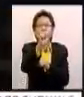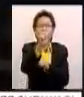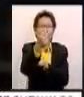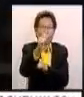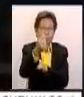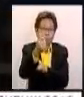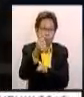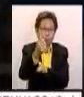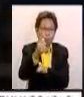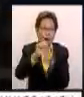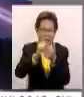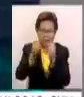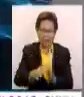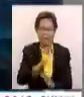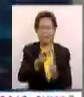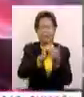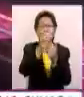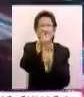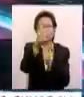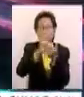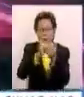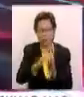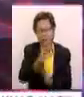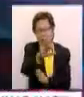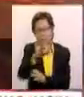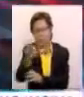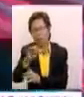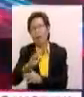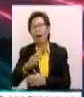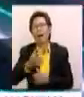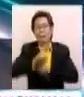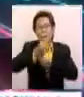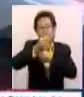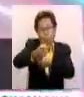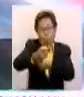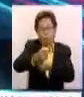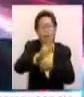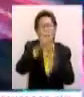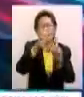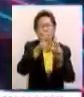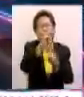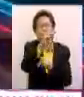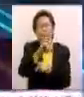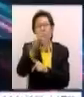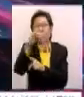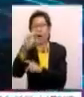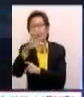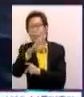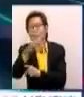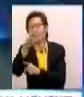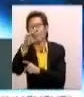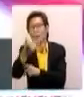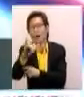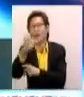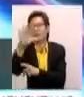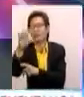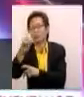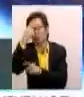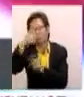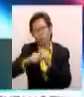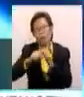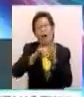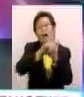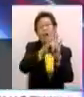tanah air turut dilantik sebagai duta My 100 dan My 50 yang berperanan sebagai ikon untuk mempromosi